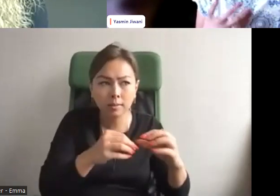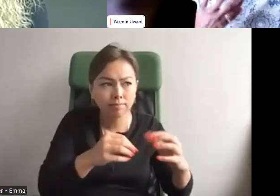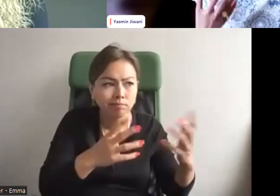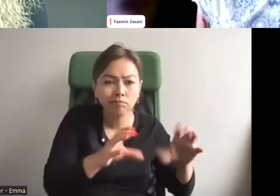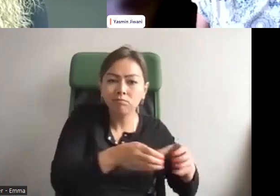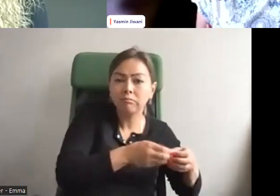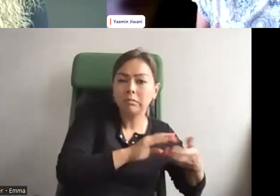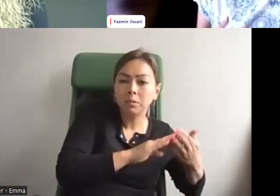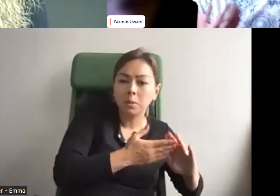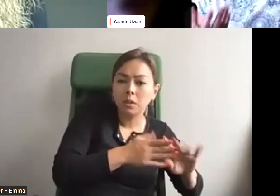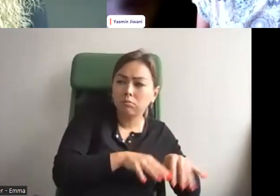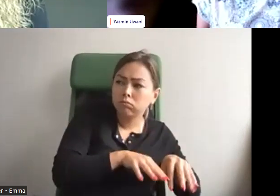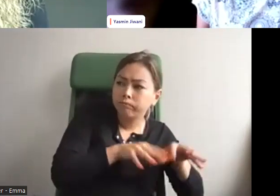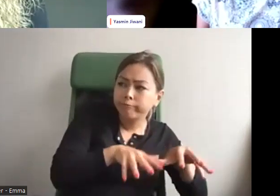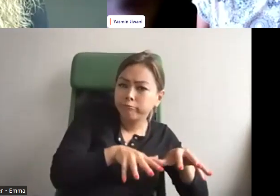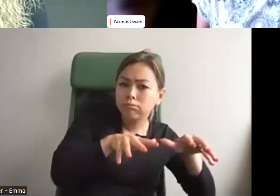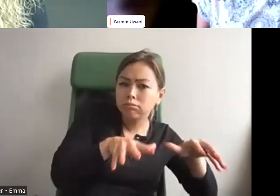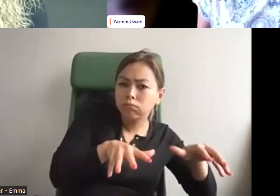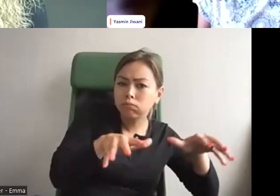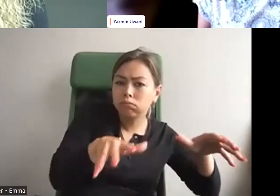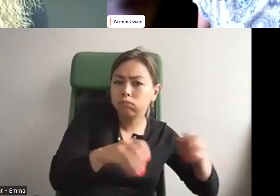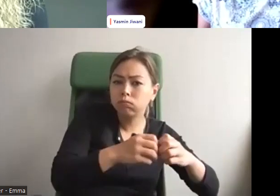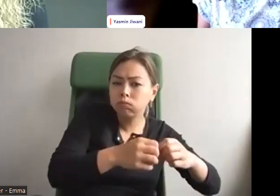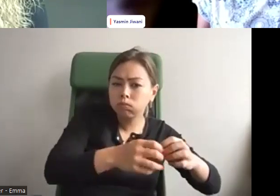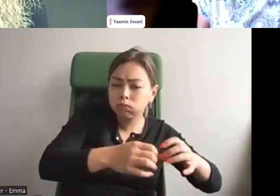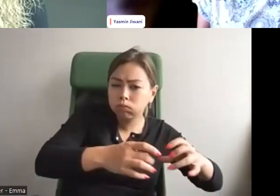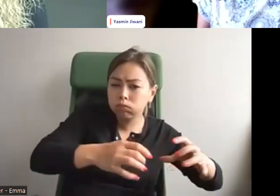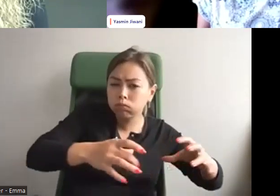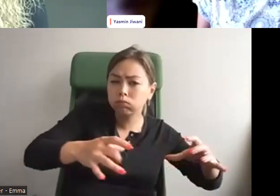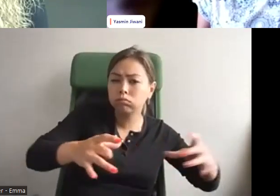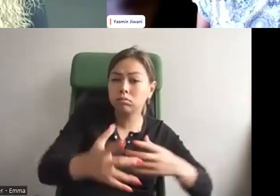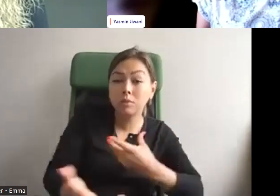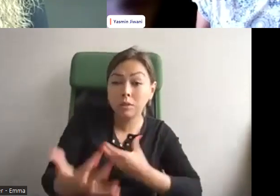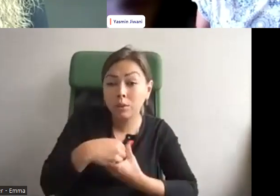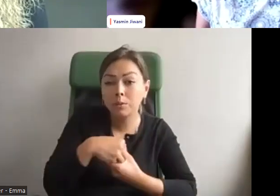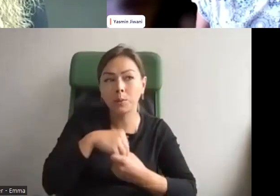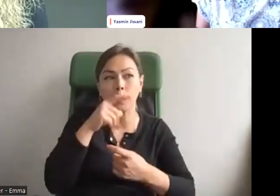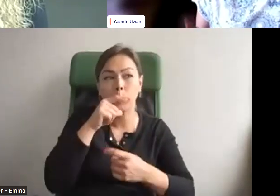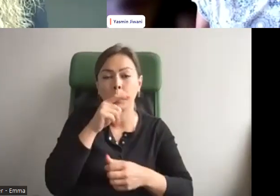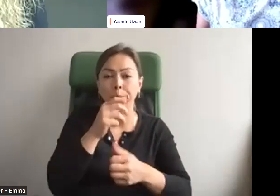communities, with the aid of, in fact, people like the filmmakers at the National Film Board,